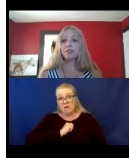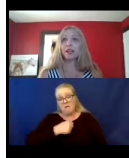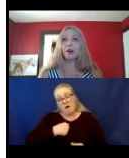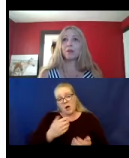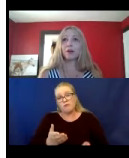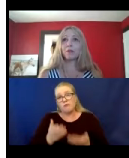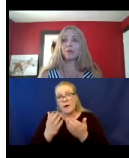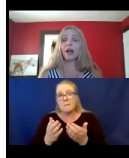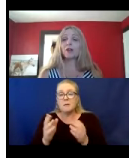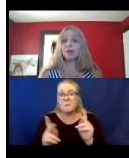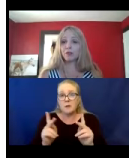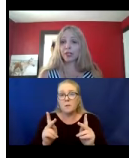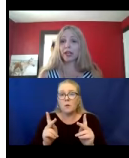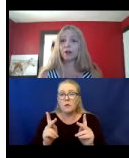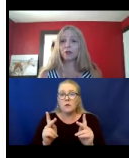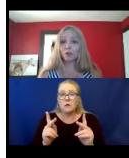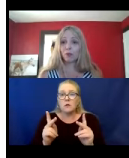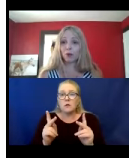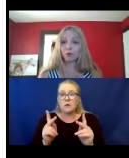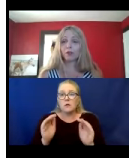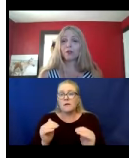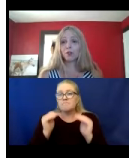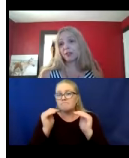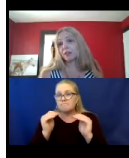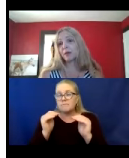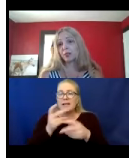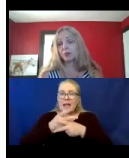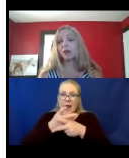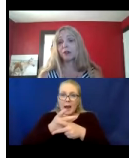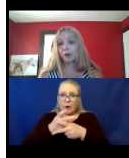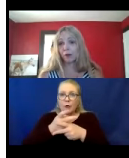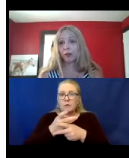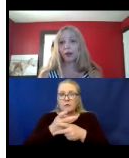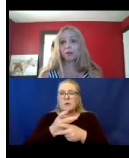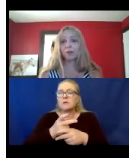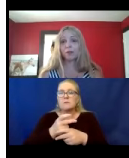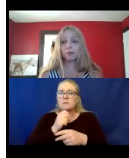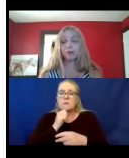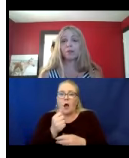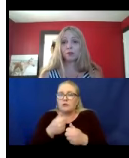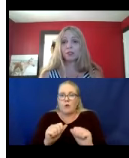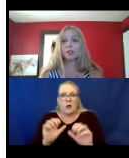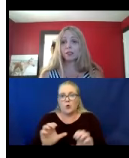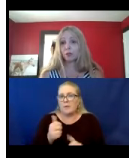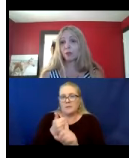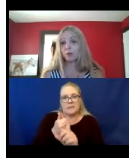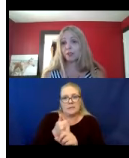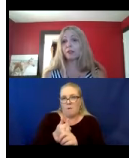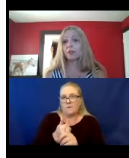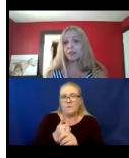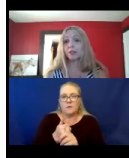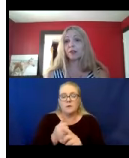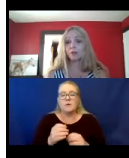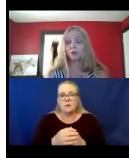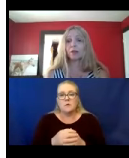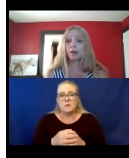people seek out higher levels of care or support rather than trying to maybe do it on their own. So it doesn't get too